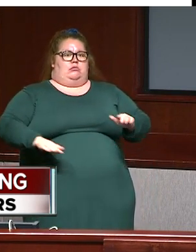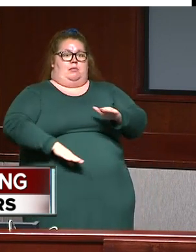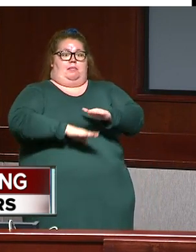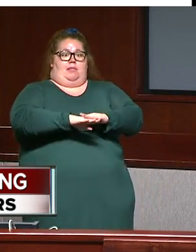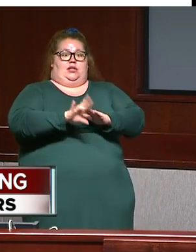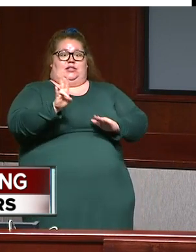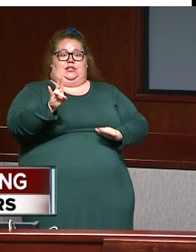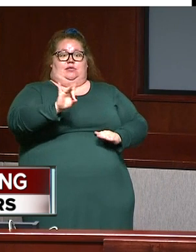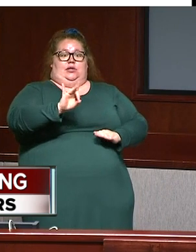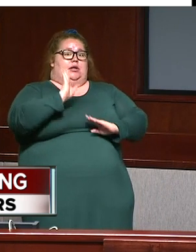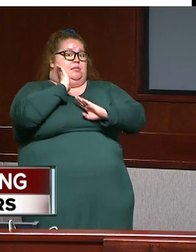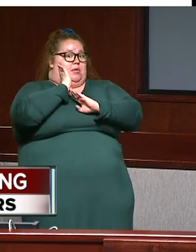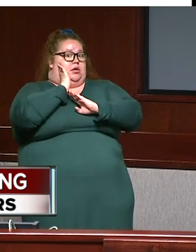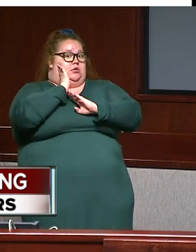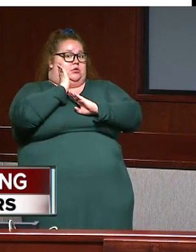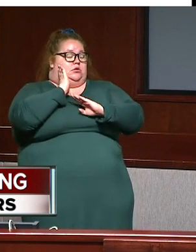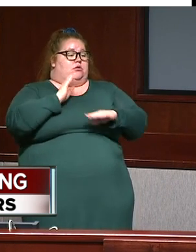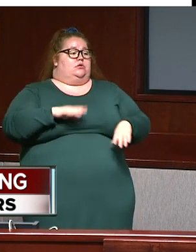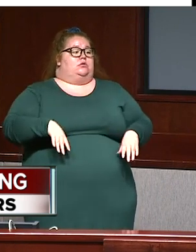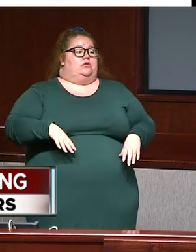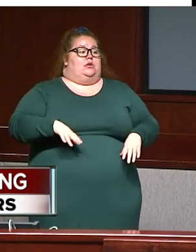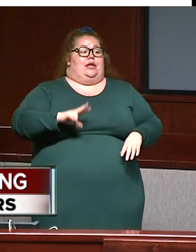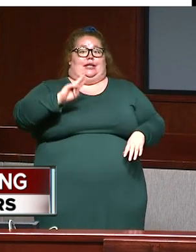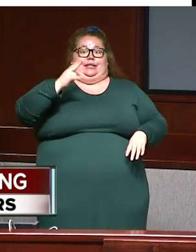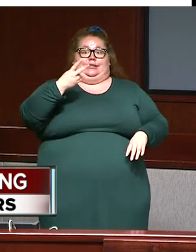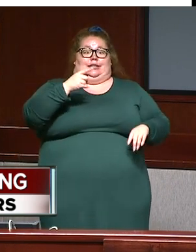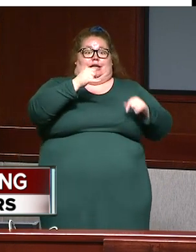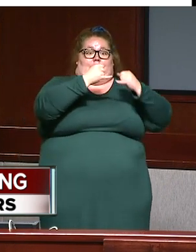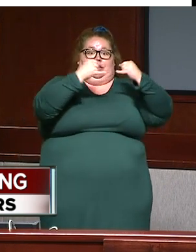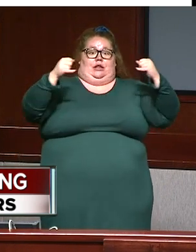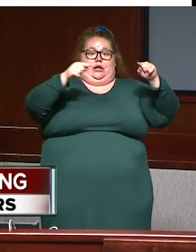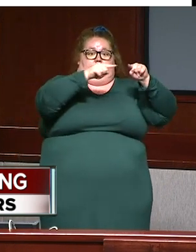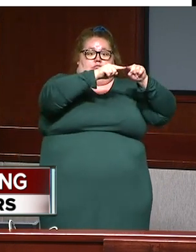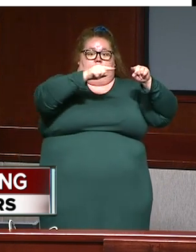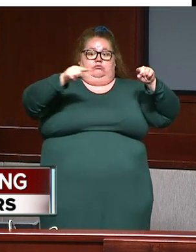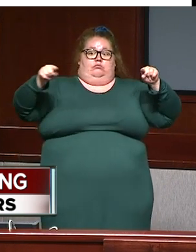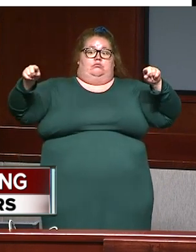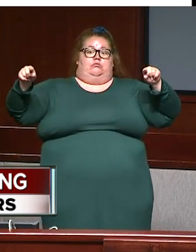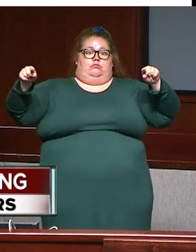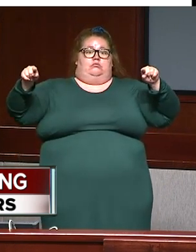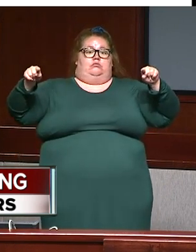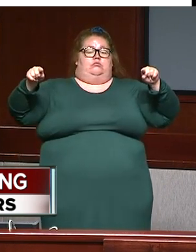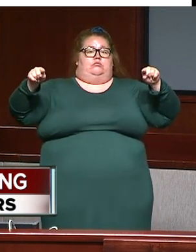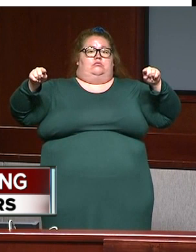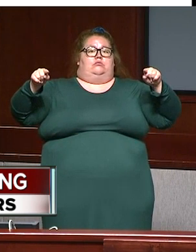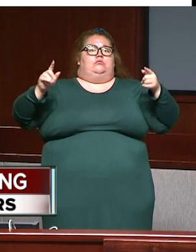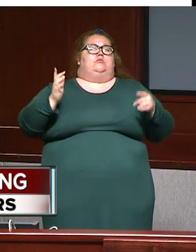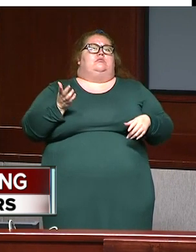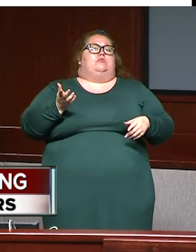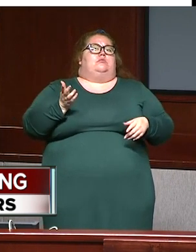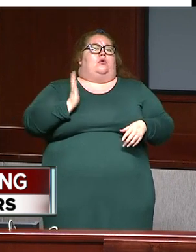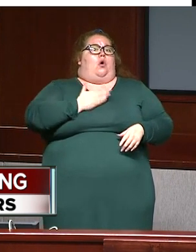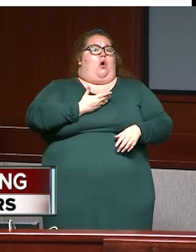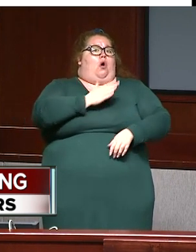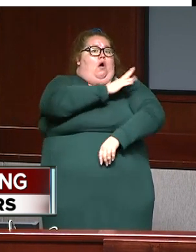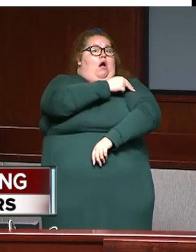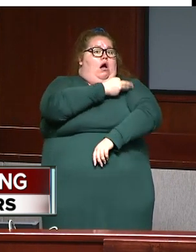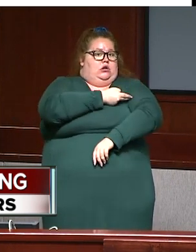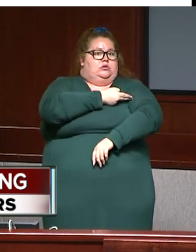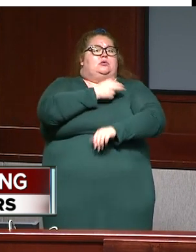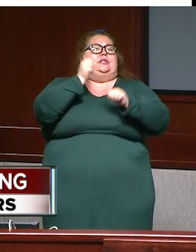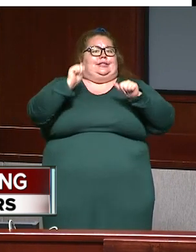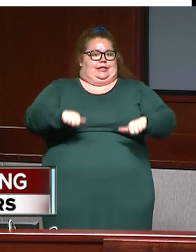The second horizontal line, the pink horizontal line, shows the local hospital's ability to create